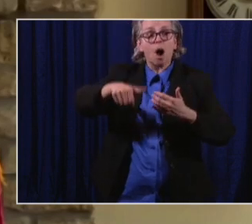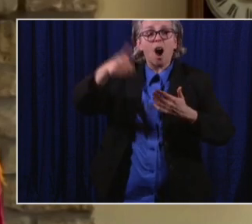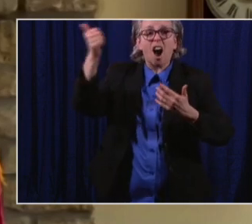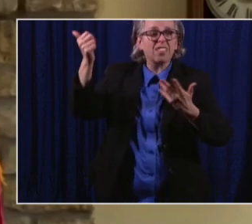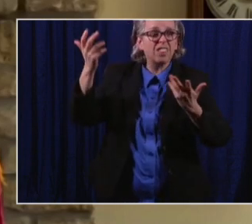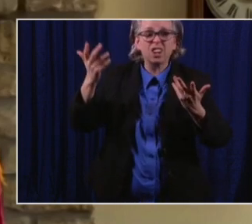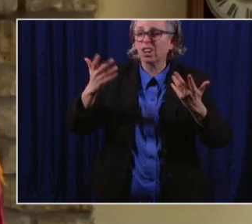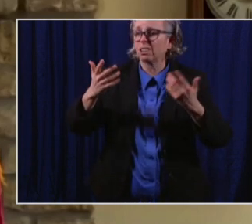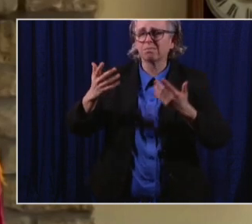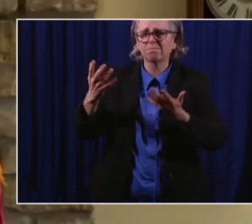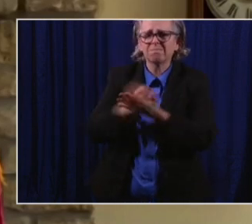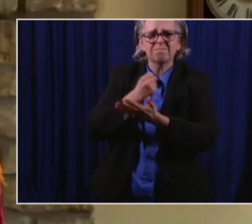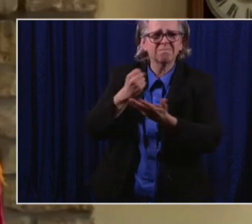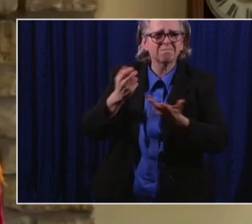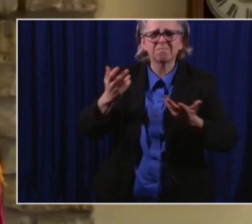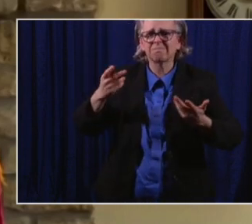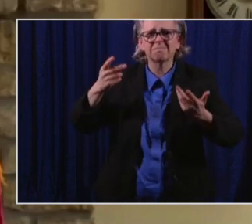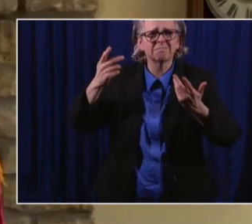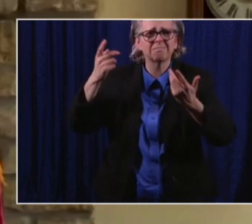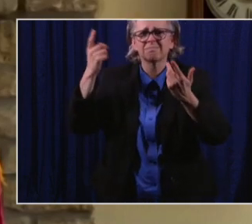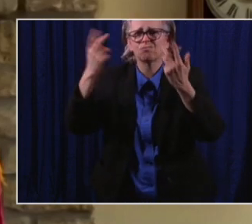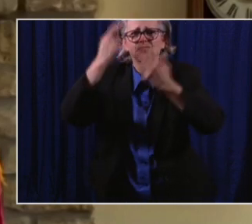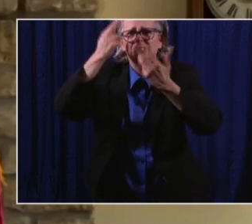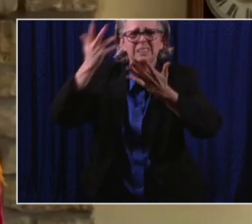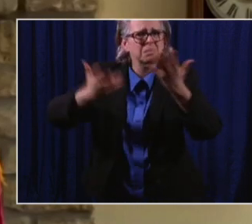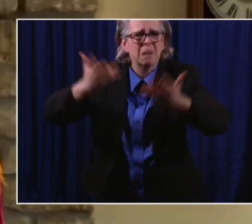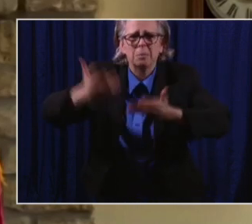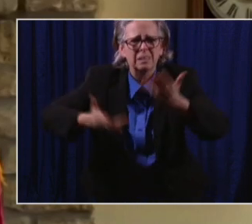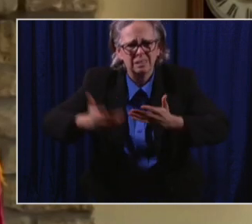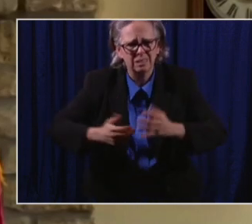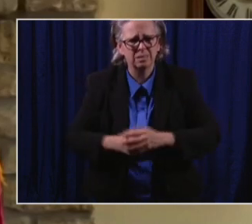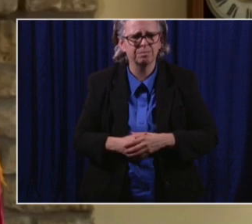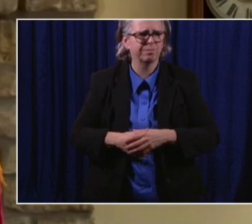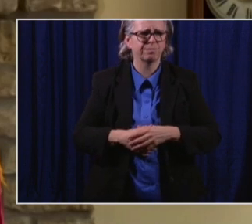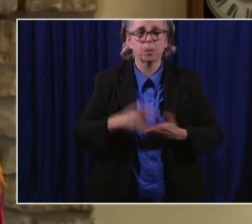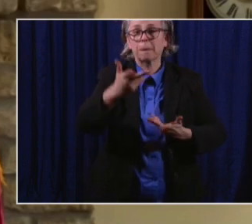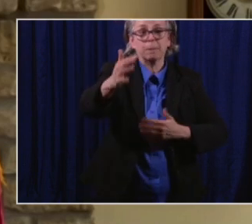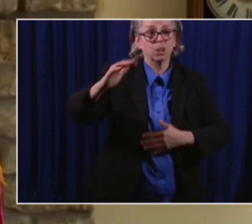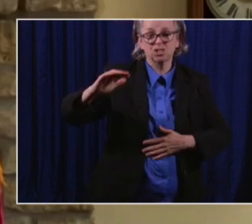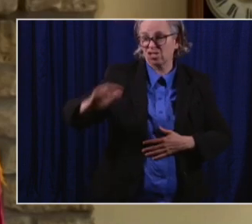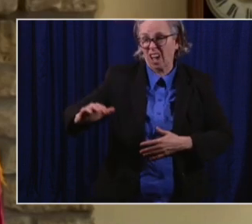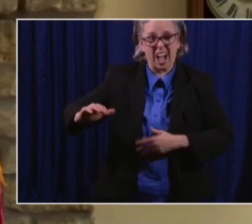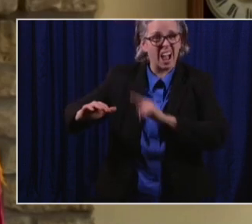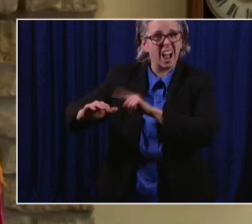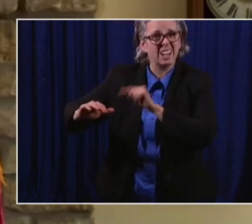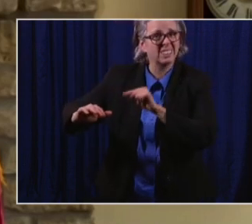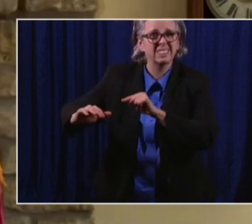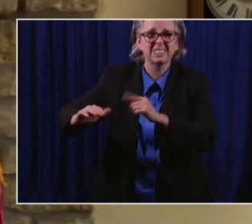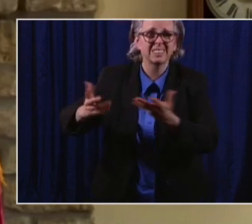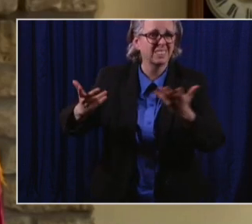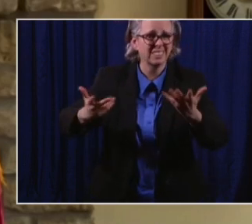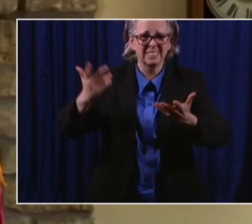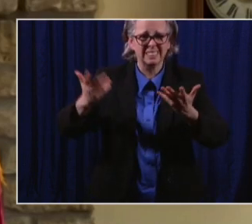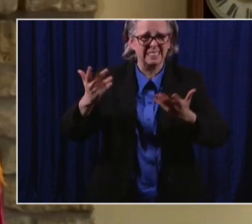Could you go with your young child and trick or treat if you're exceedingly careful?